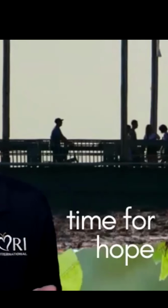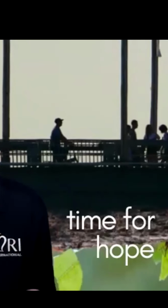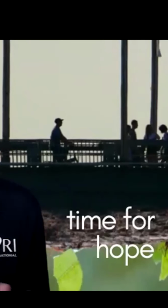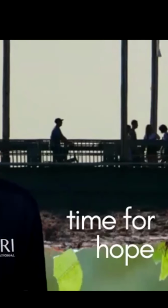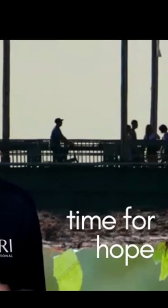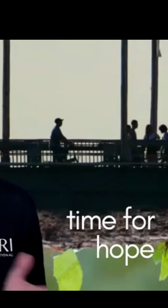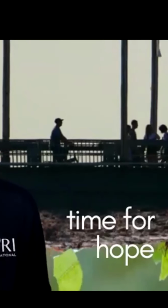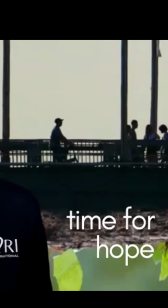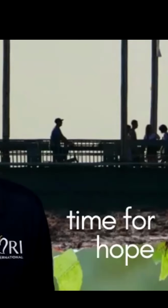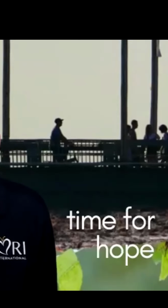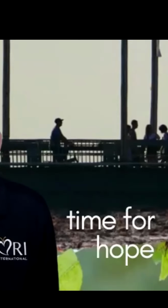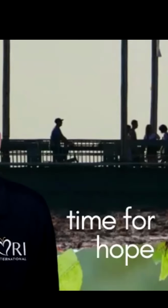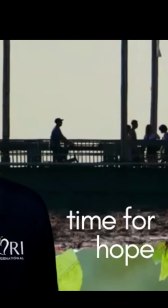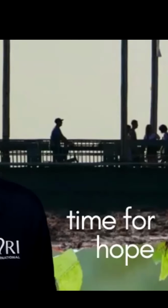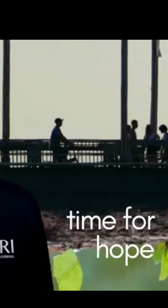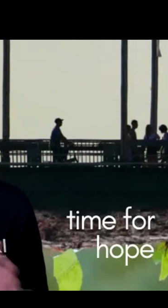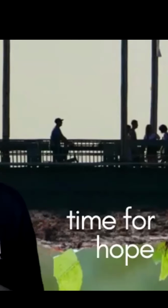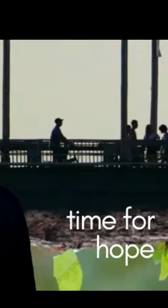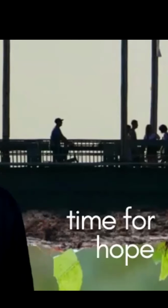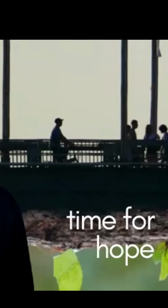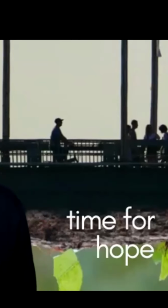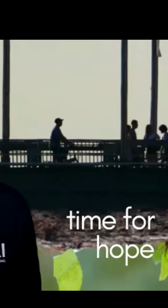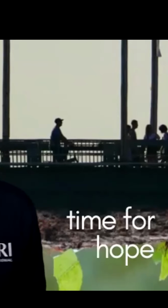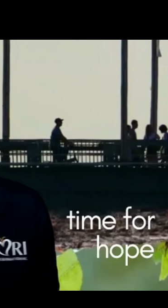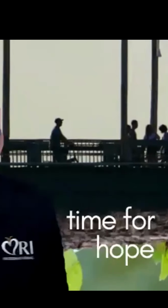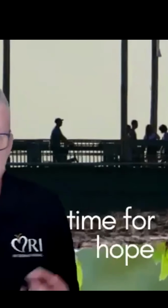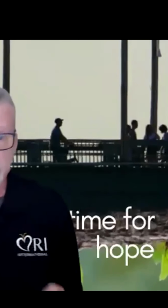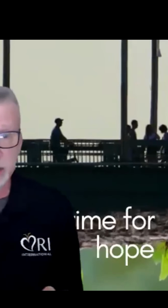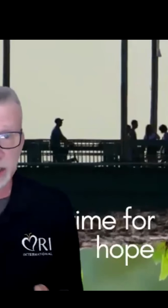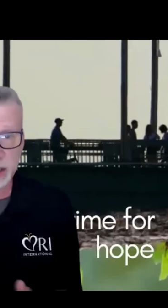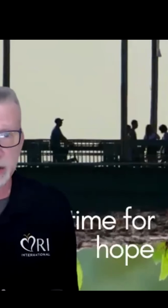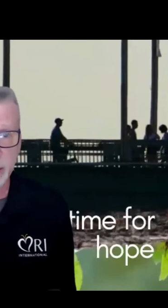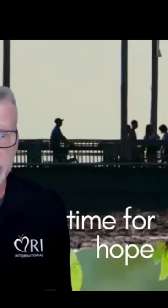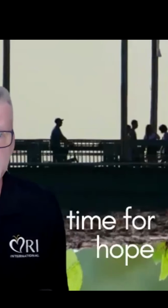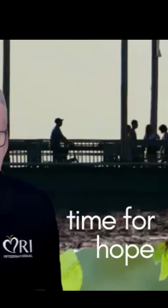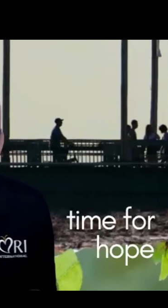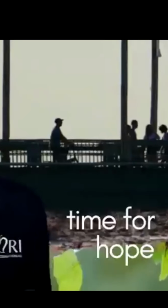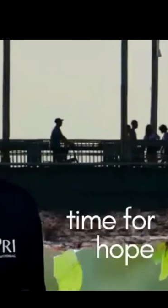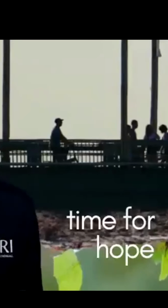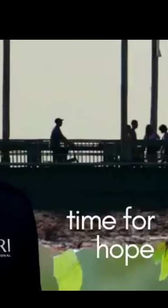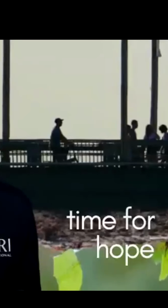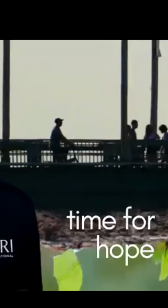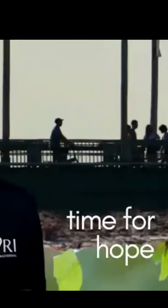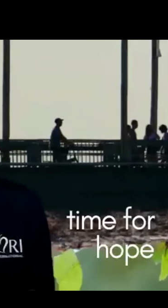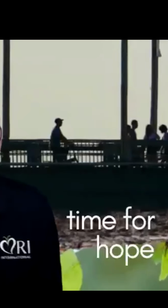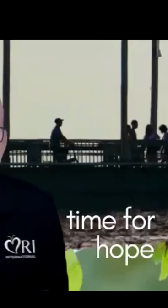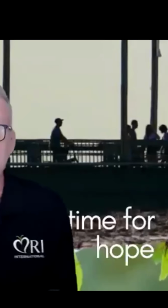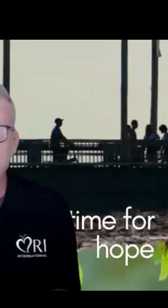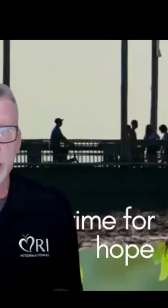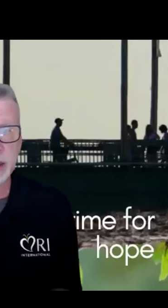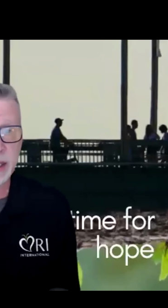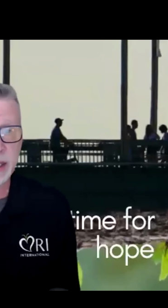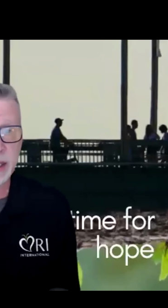gap between crisis intervention and ongoing support. So first, let's look at those recovery principles. One, choice. One that Sam has